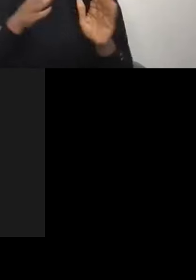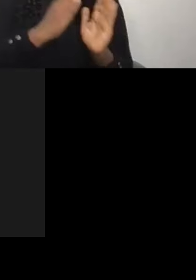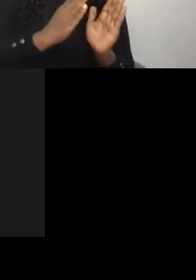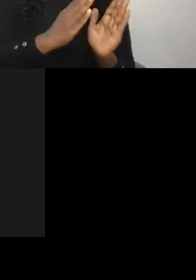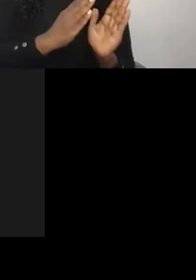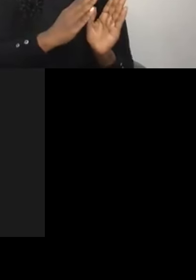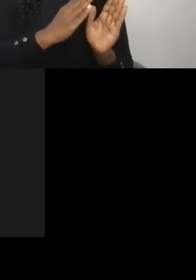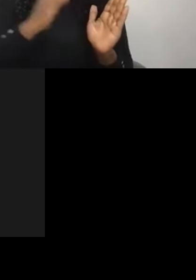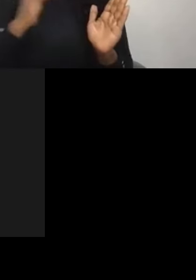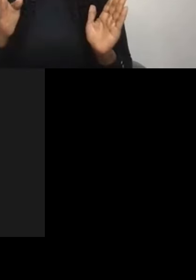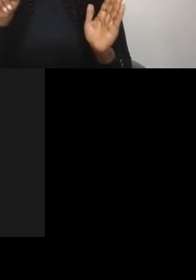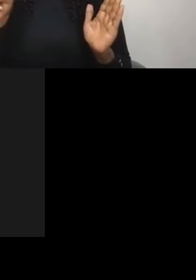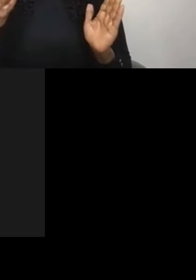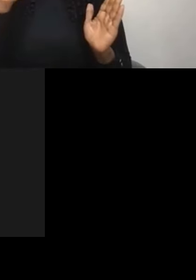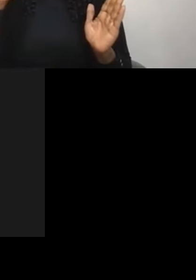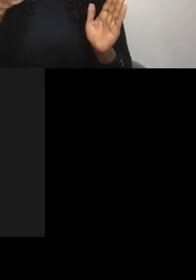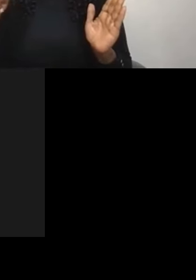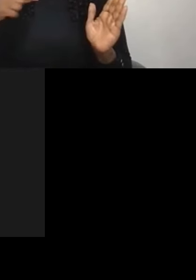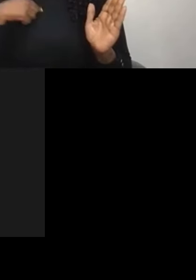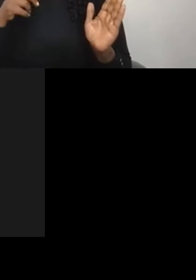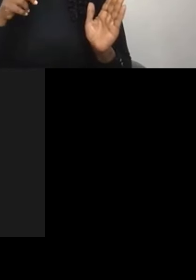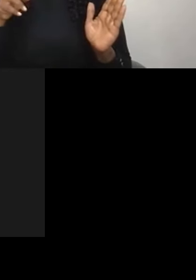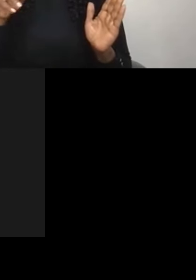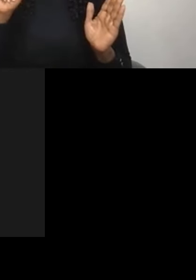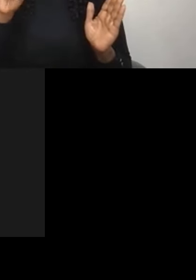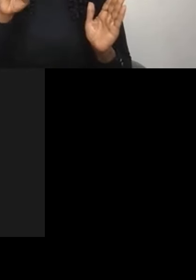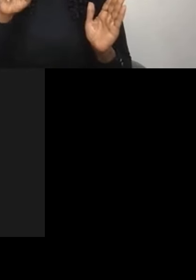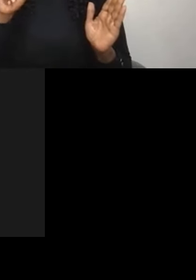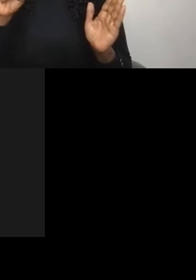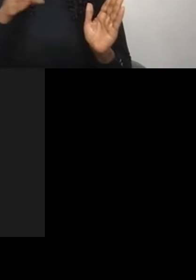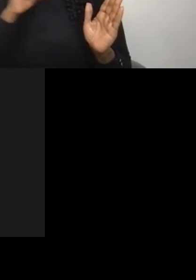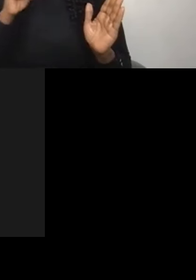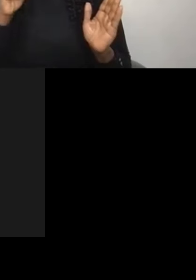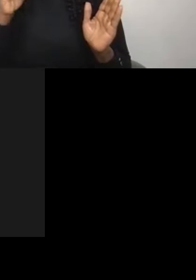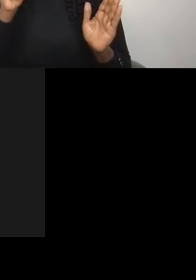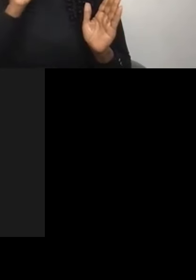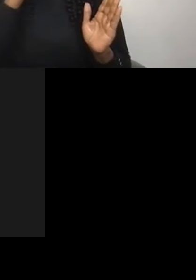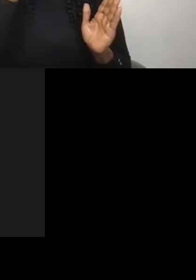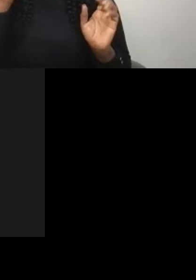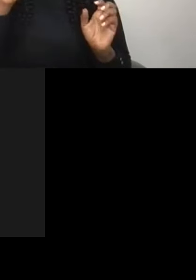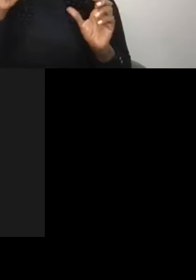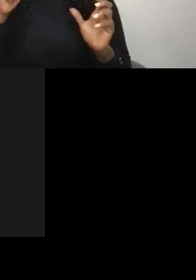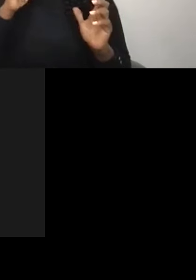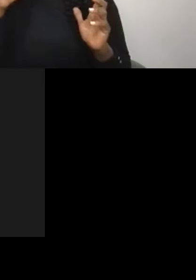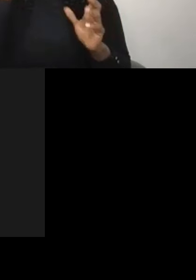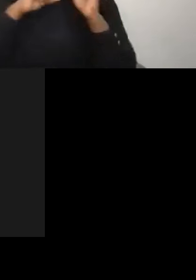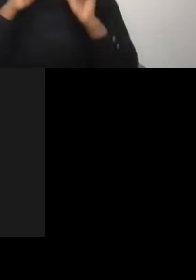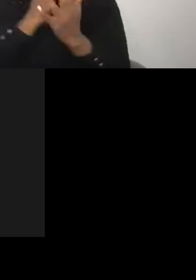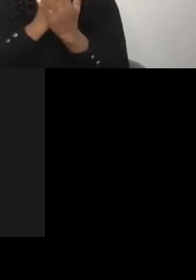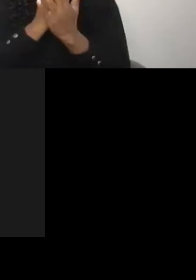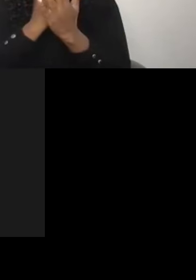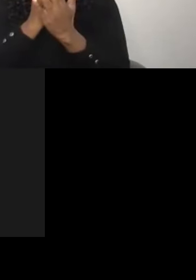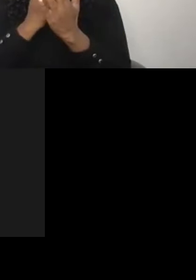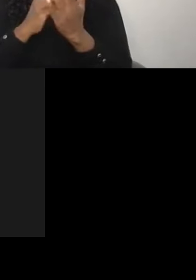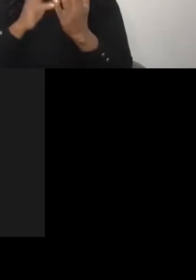I also think about, you know, our tweens and our teens who sort of miss some pretty important milestones or even developmental windows.